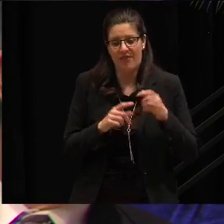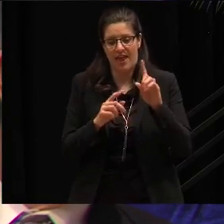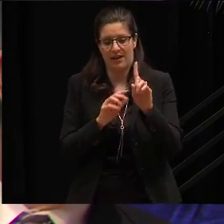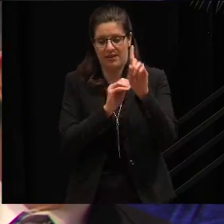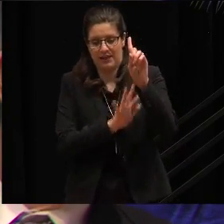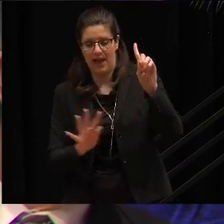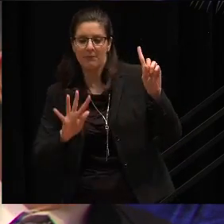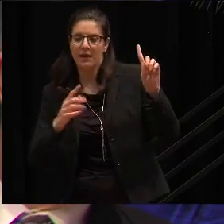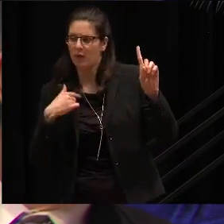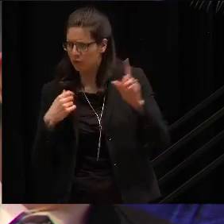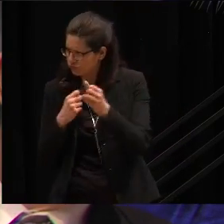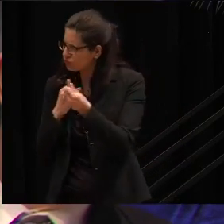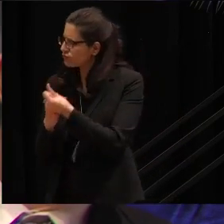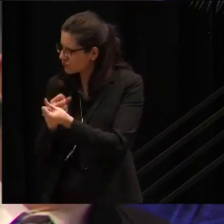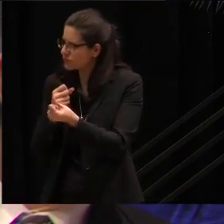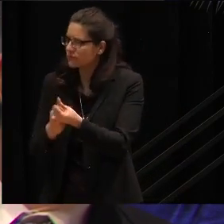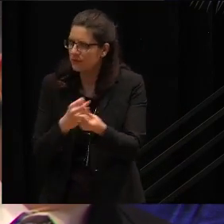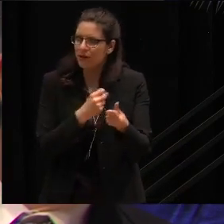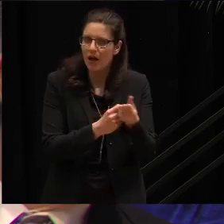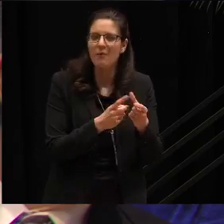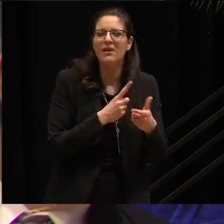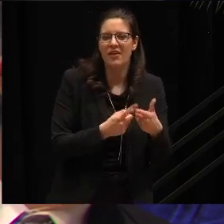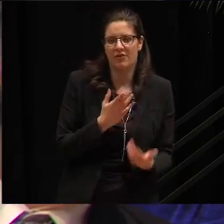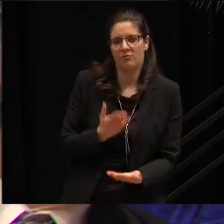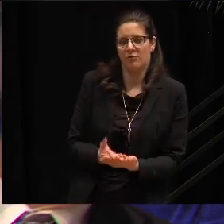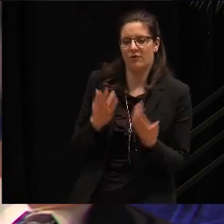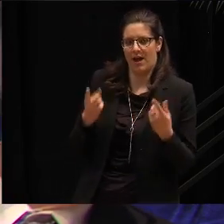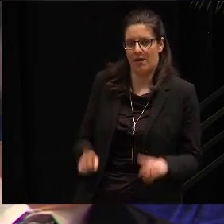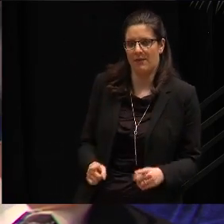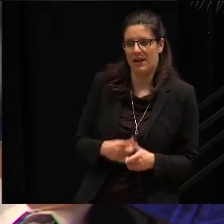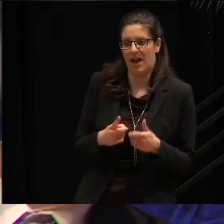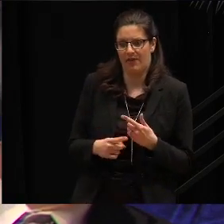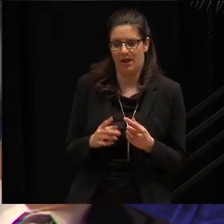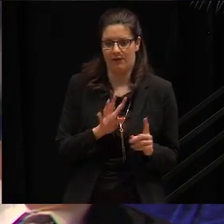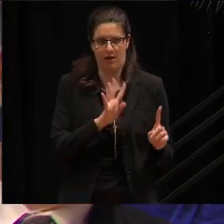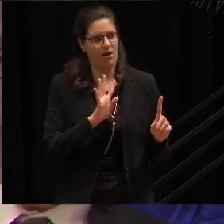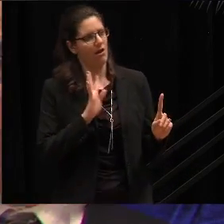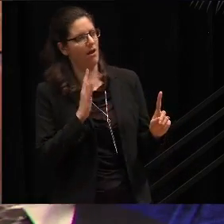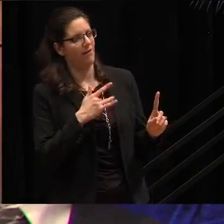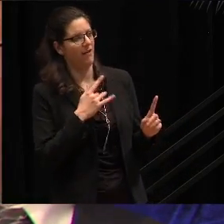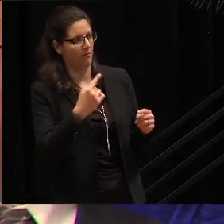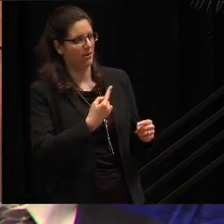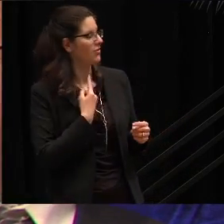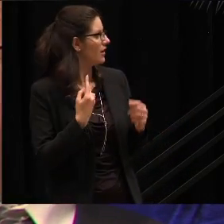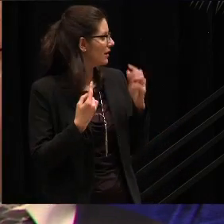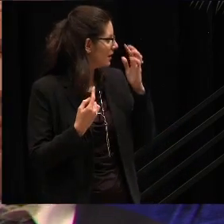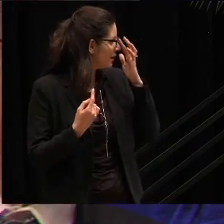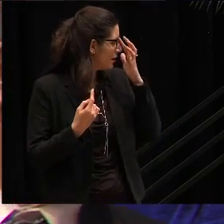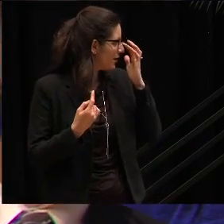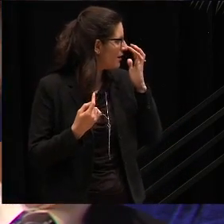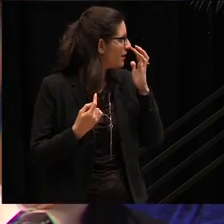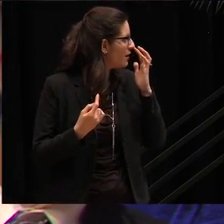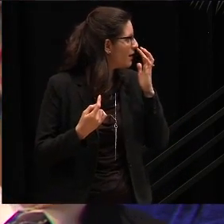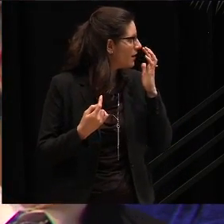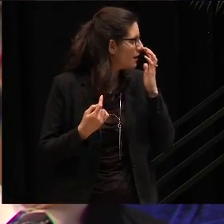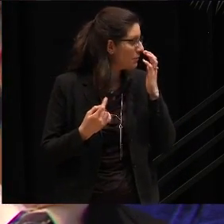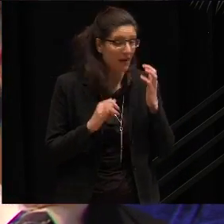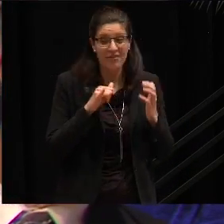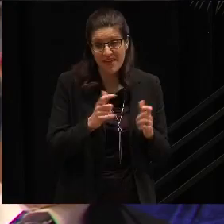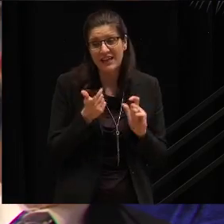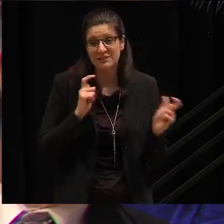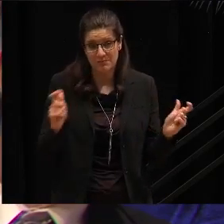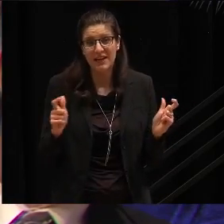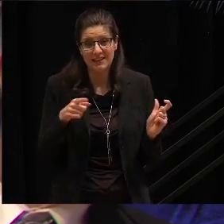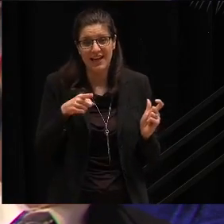on and on and on till finally the truth came out, and then all of a sudden that they felt betrayed. I'm glad you're accepting that he's saying untruths, though, because that's a big deal.